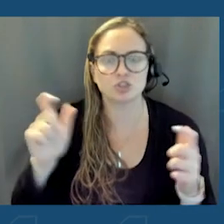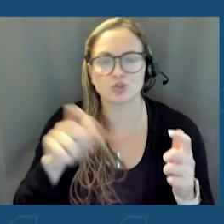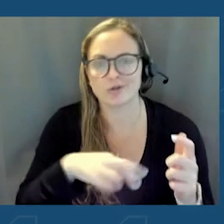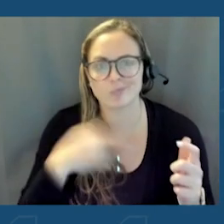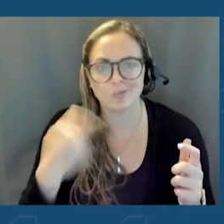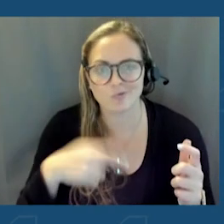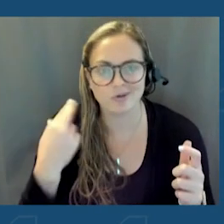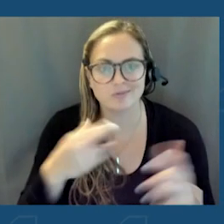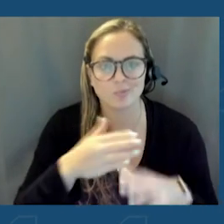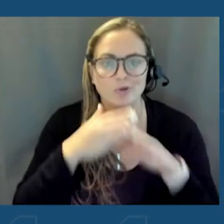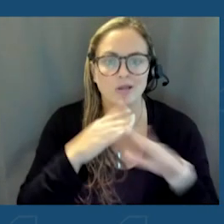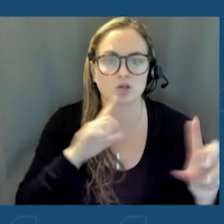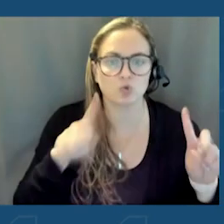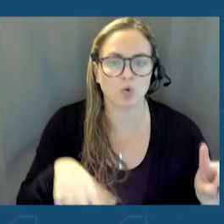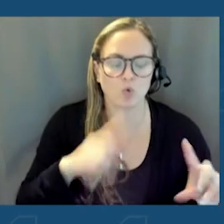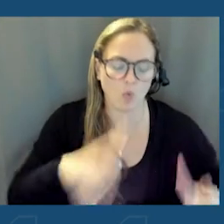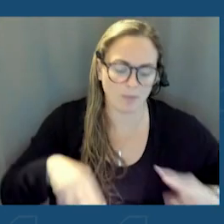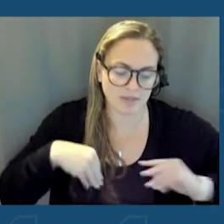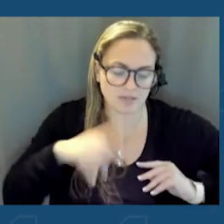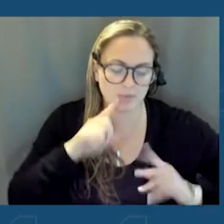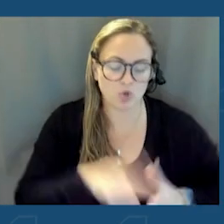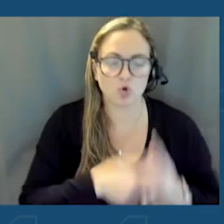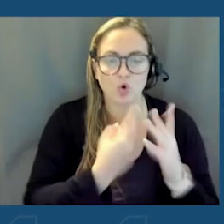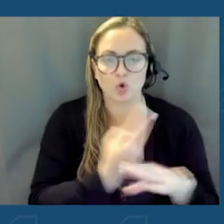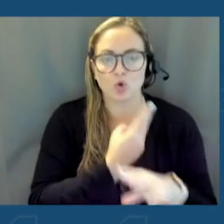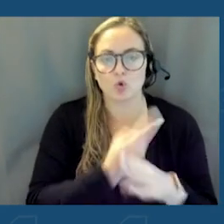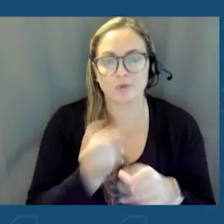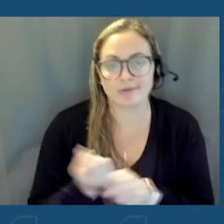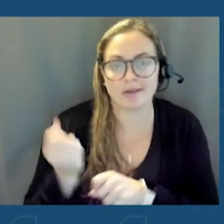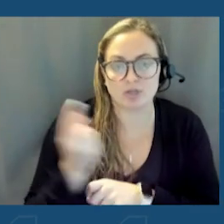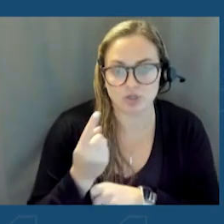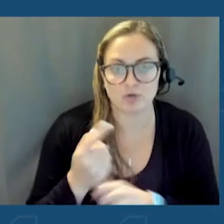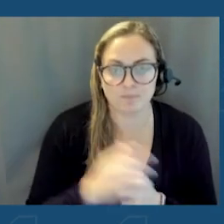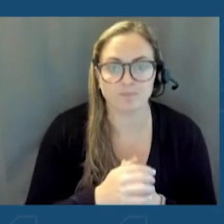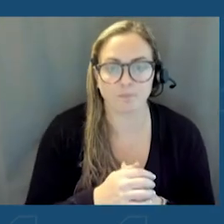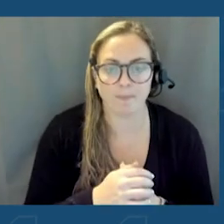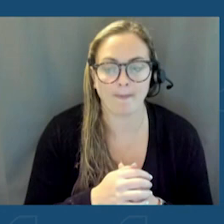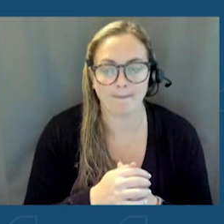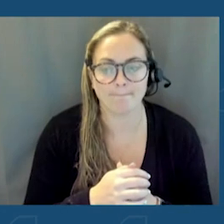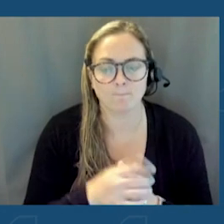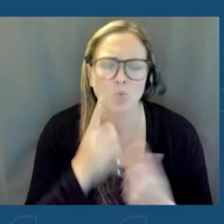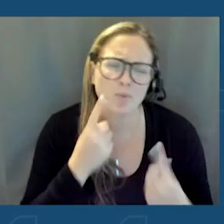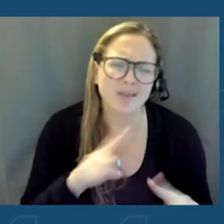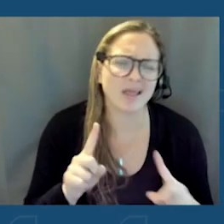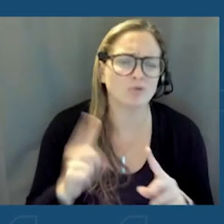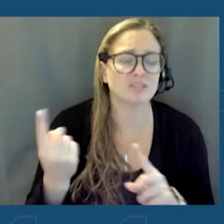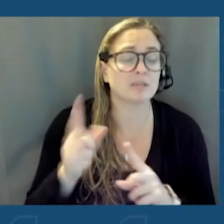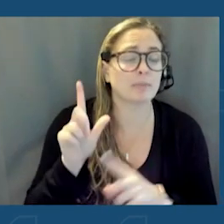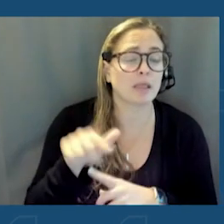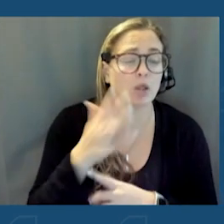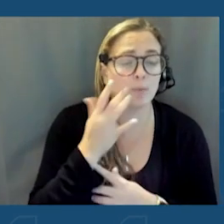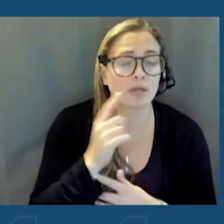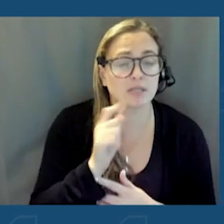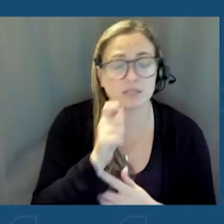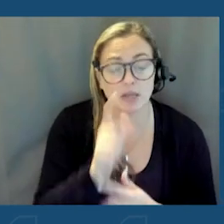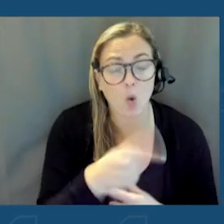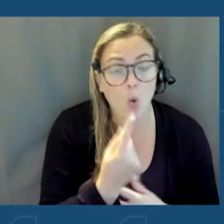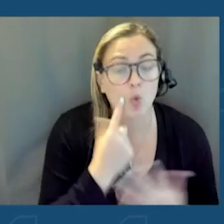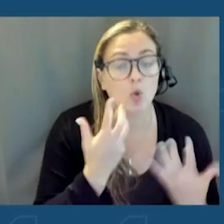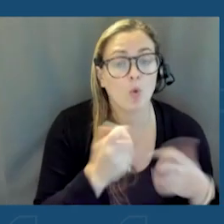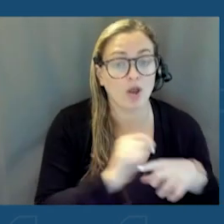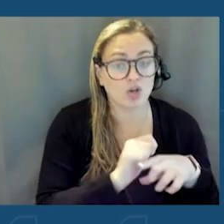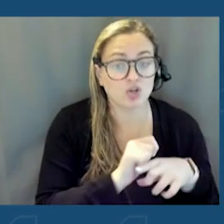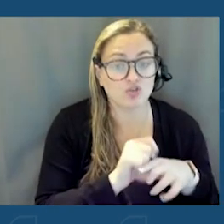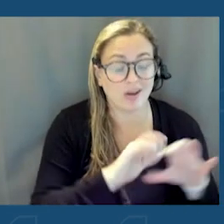later this year. So we're going to keep training law enforcement. I'll be announcing something else later because I said not only do I want a training